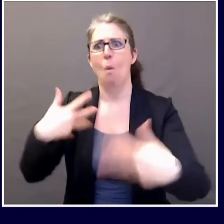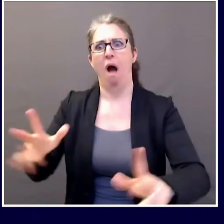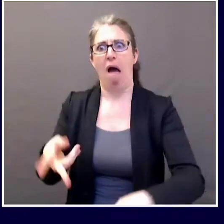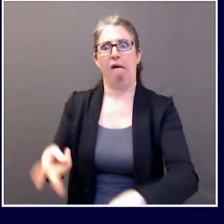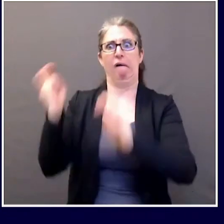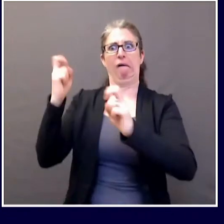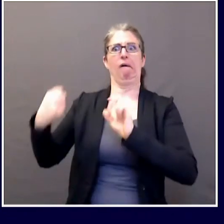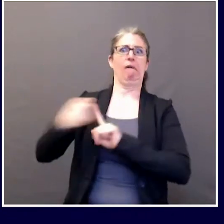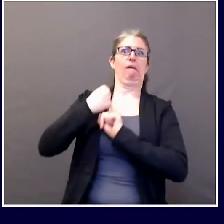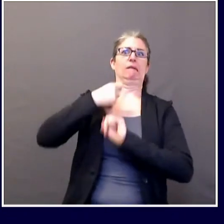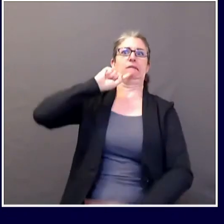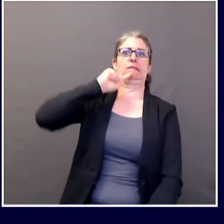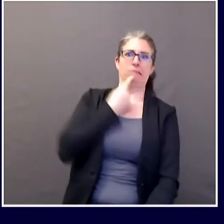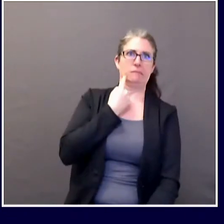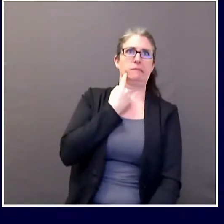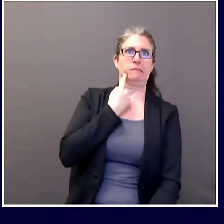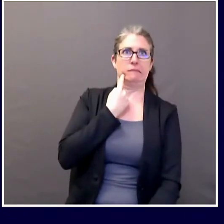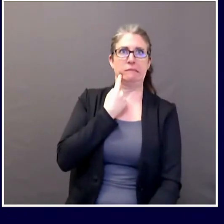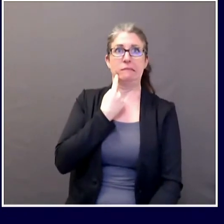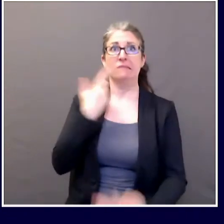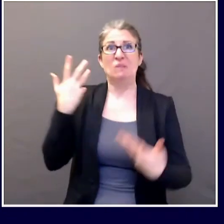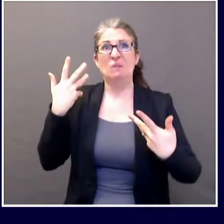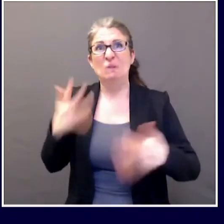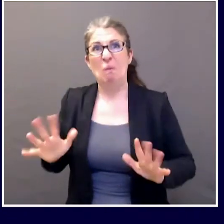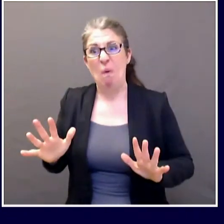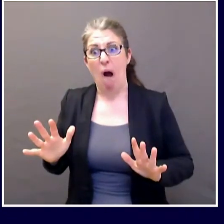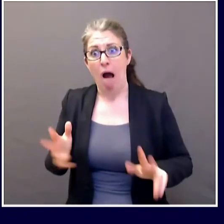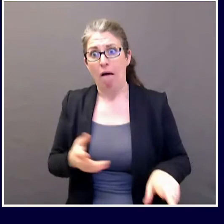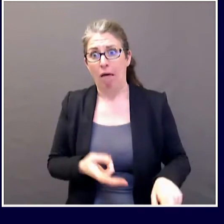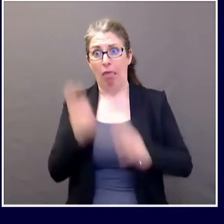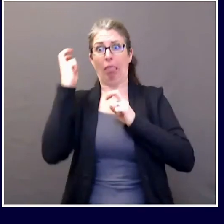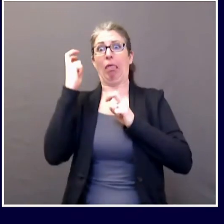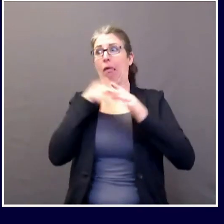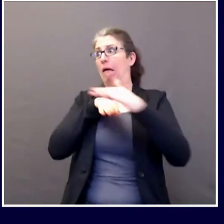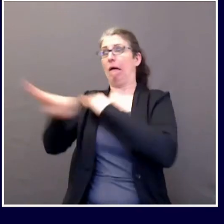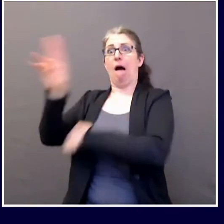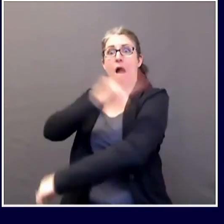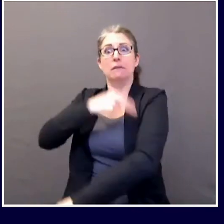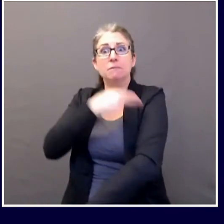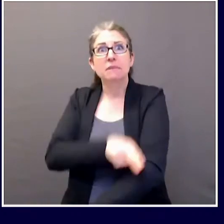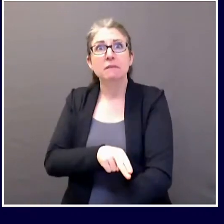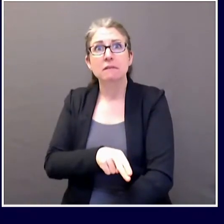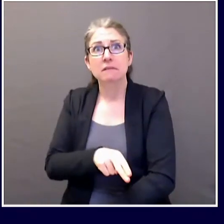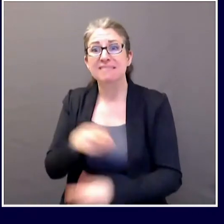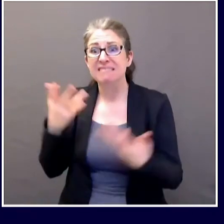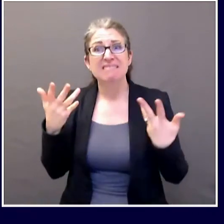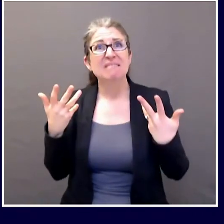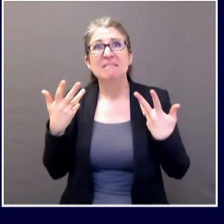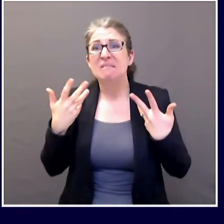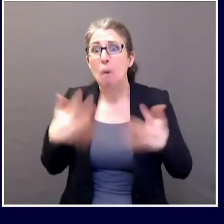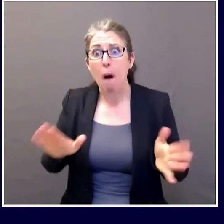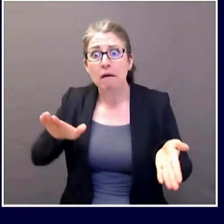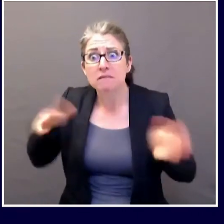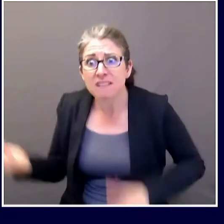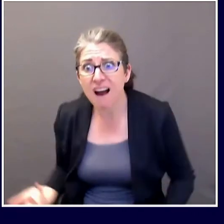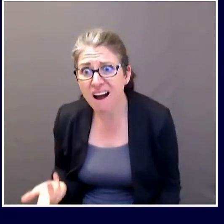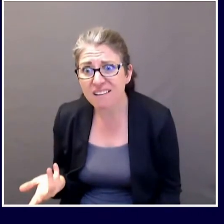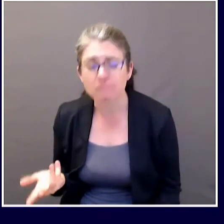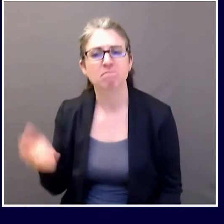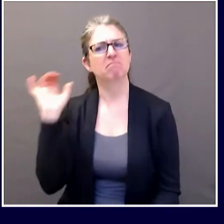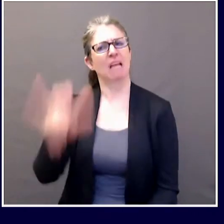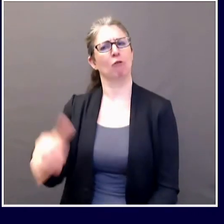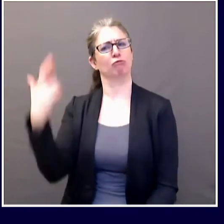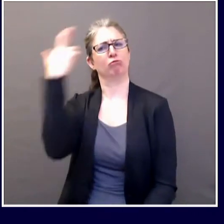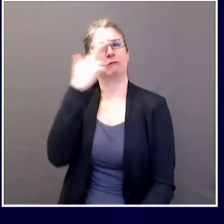most vulnerable, like the elderly, because we want to keep them out of the hospital, off of a ventilator, and